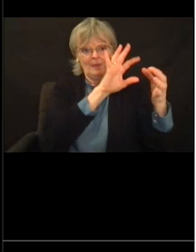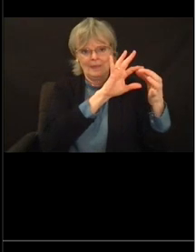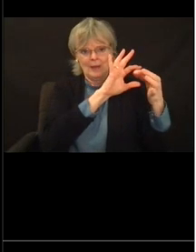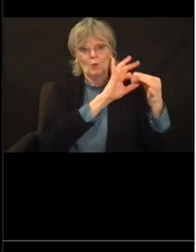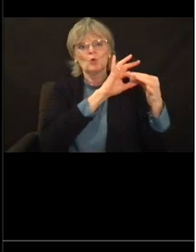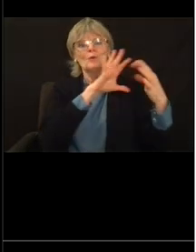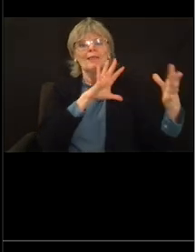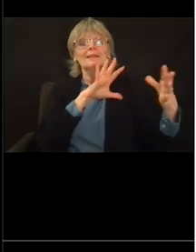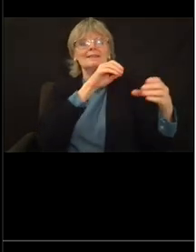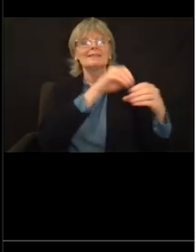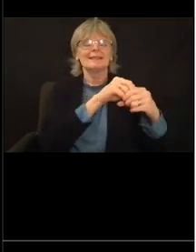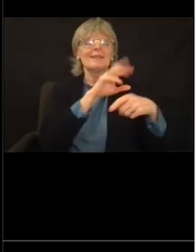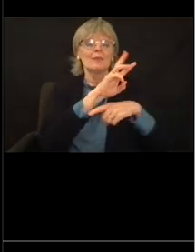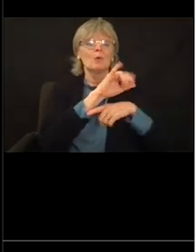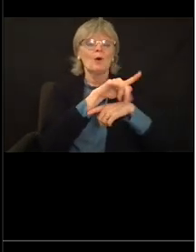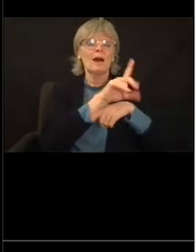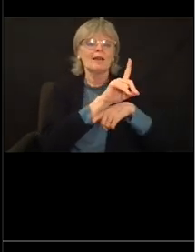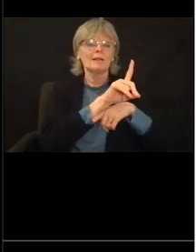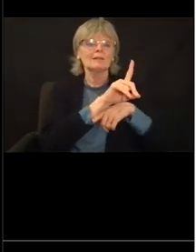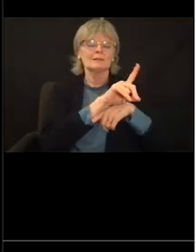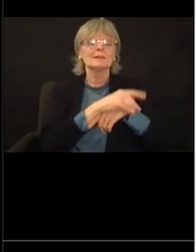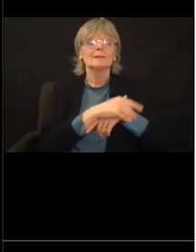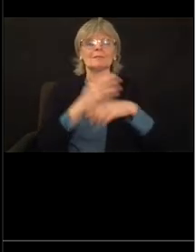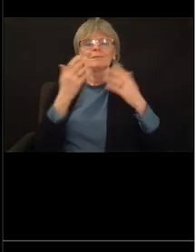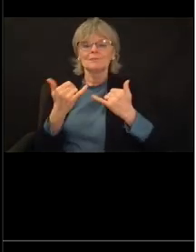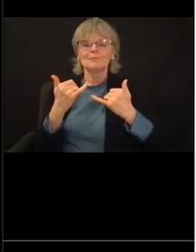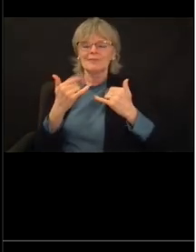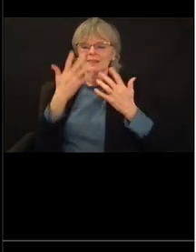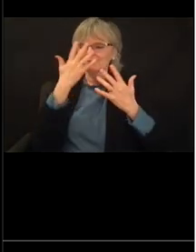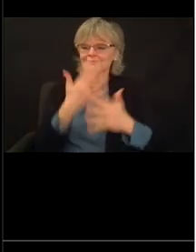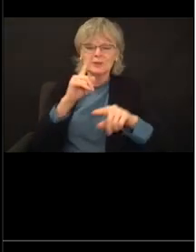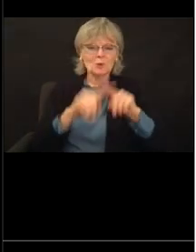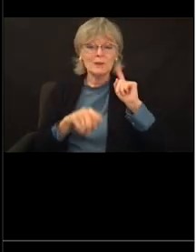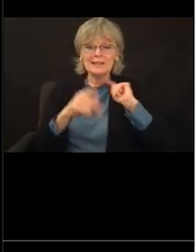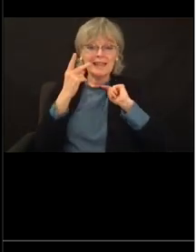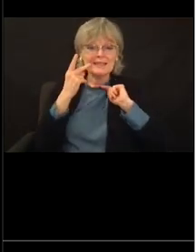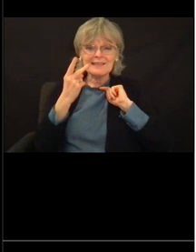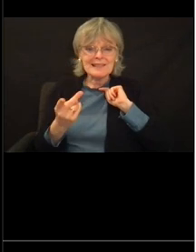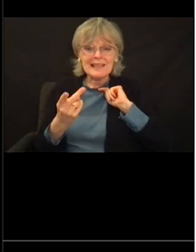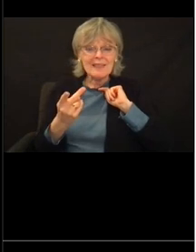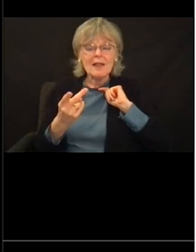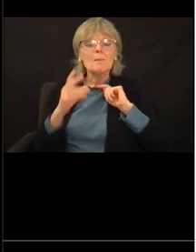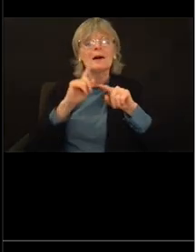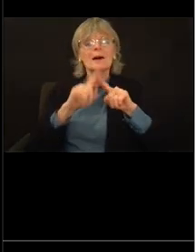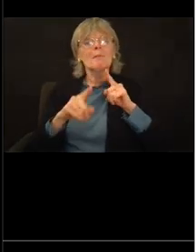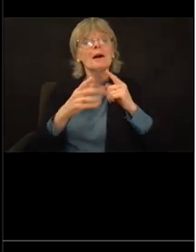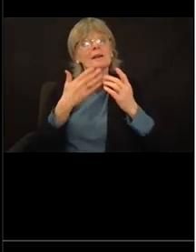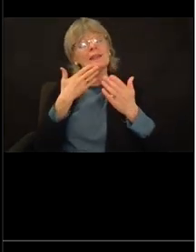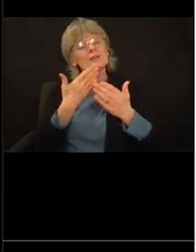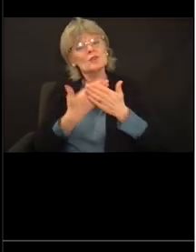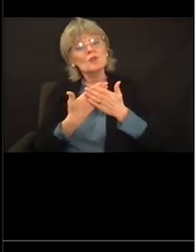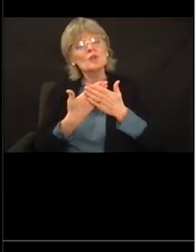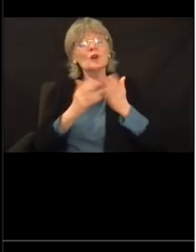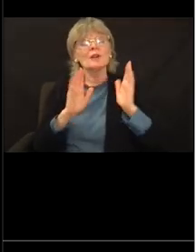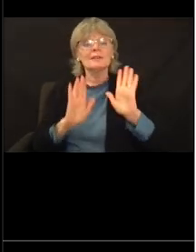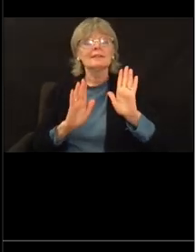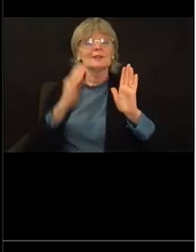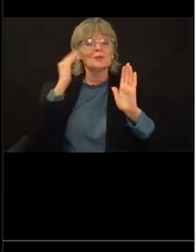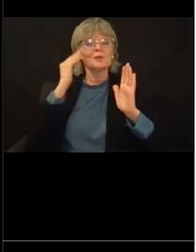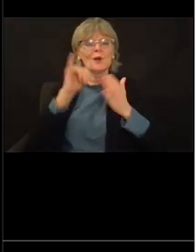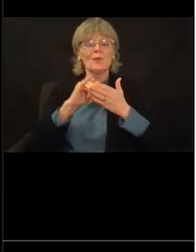Great. Well, it's sad to think we can't come see them, but I think very heartening to know that you don't have patients, that everyone is healthy and back in the